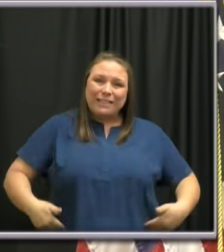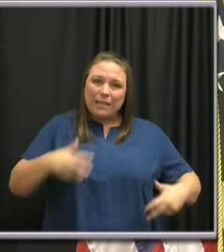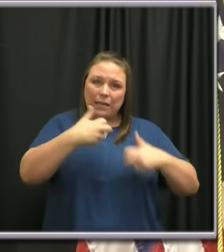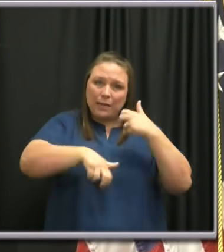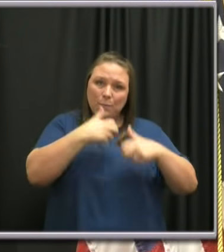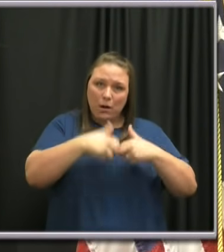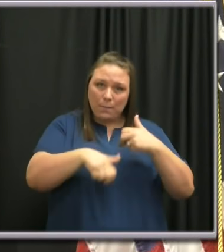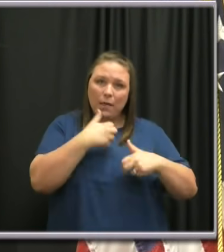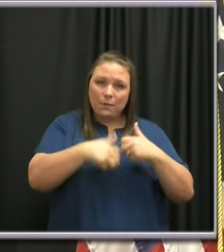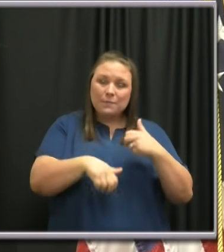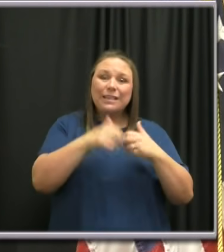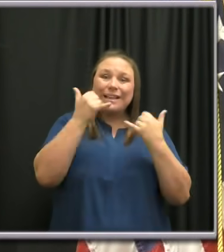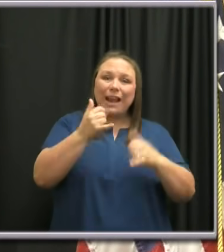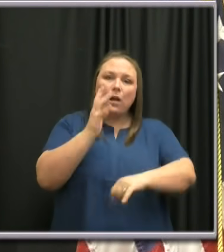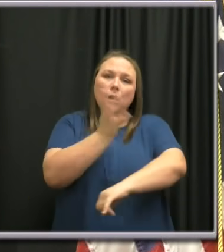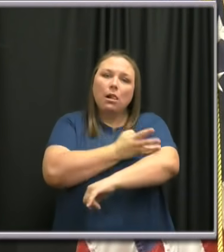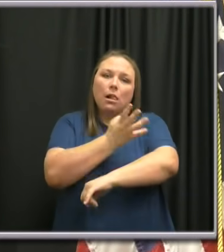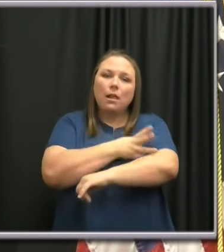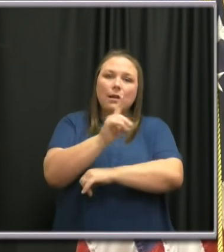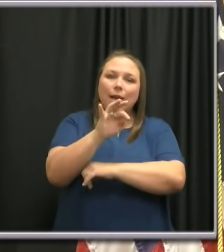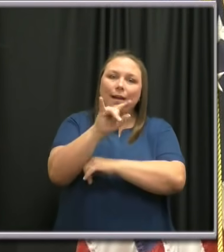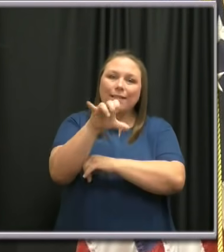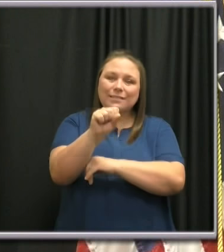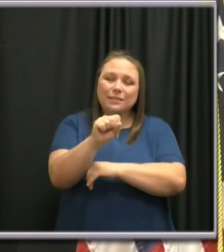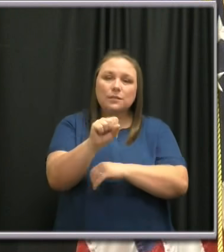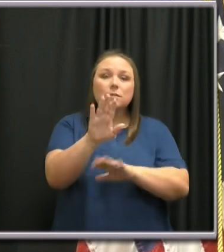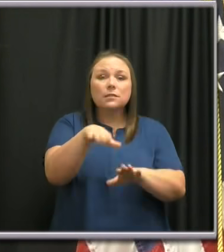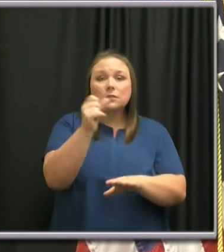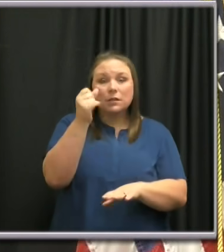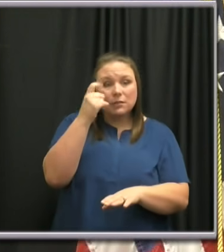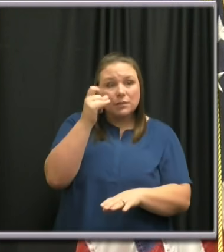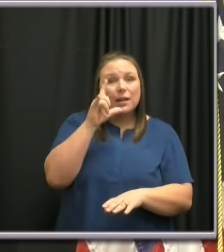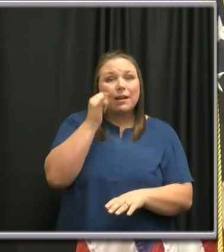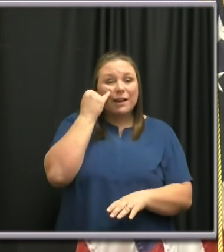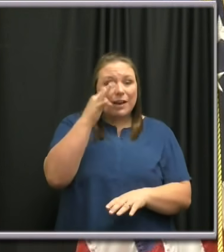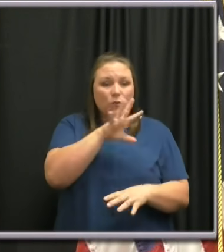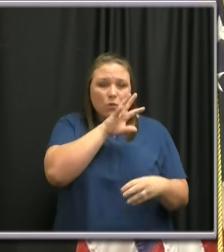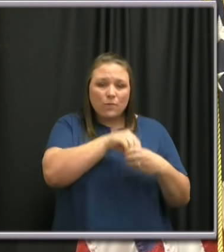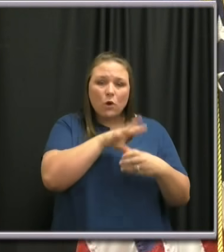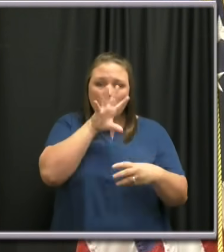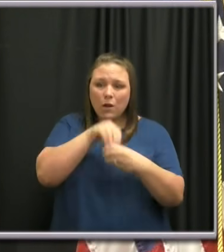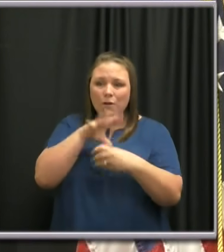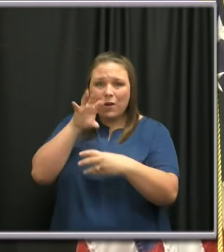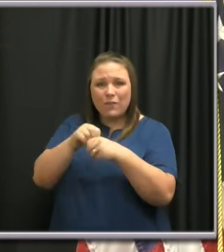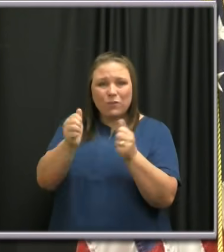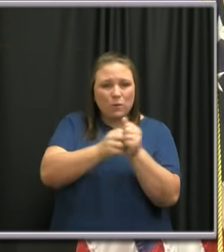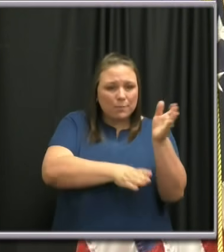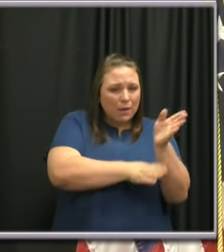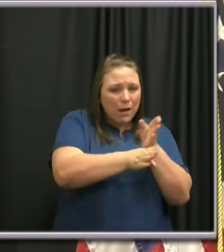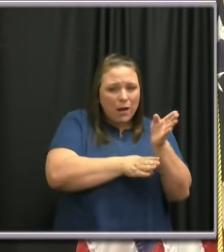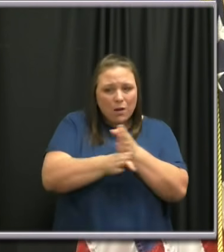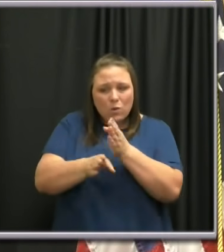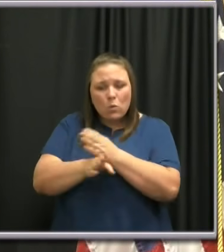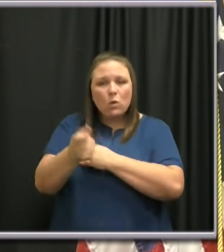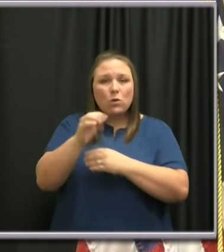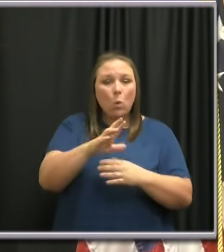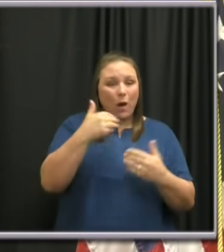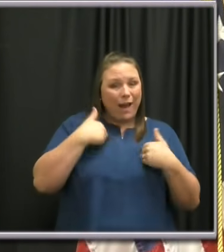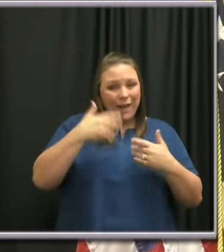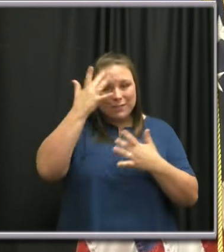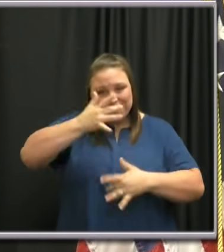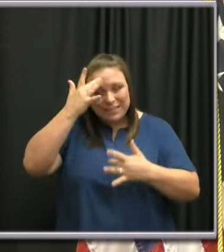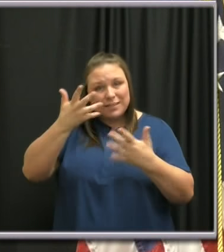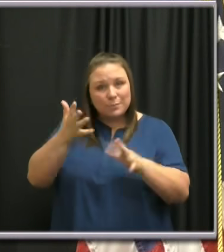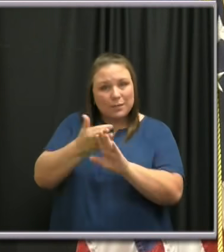true in minority communities. And as we've all heard, if you belong to certain categories with chronic conditions, you're